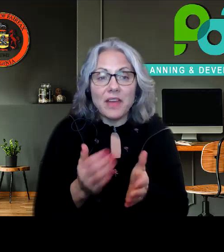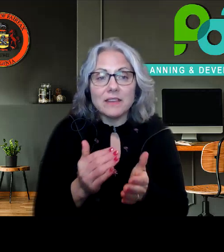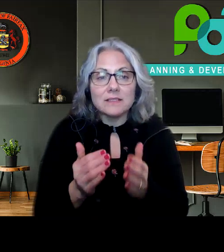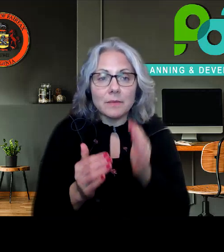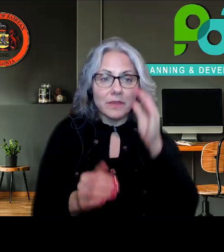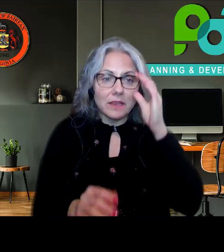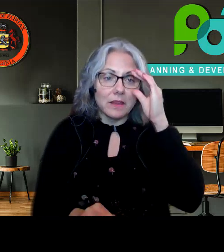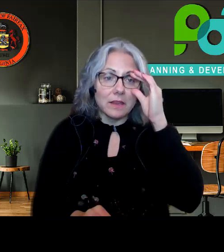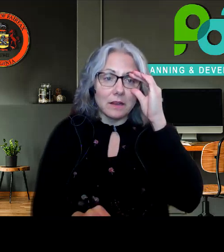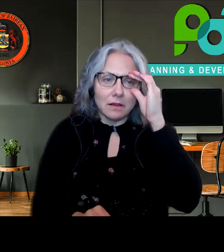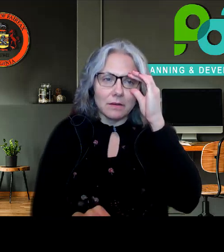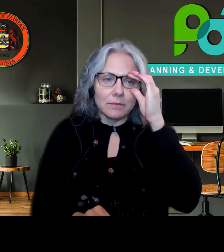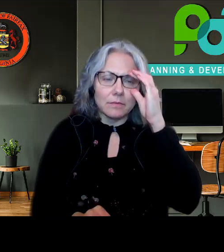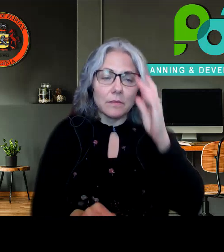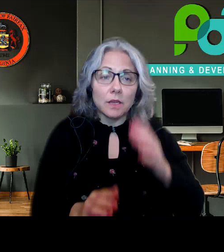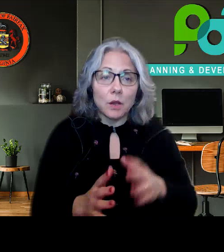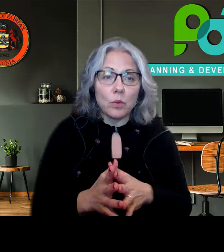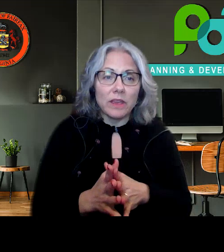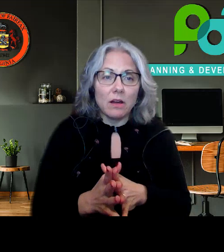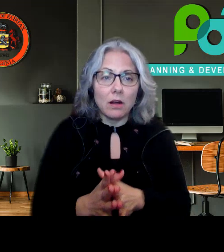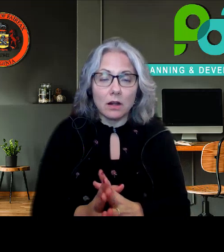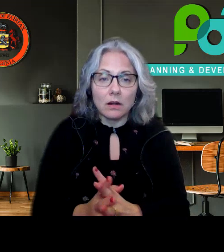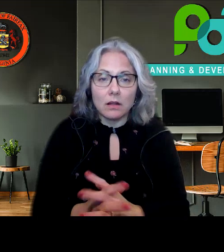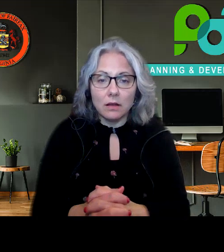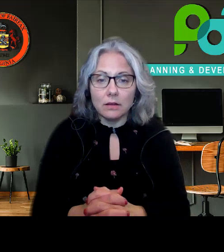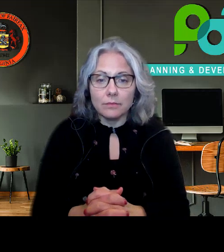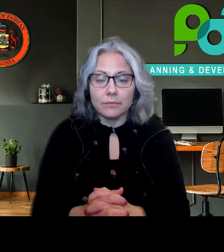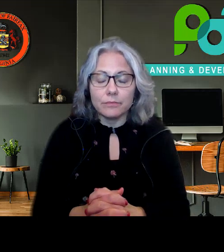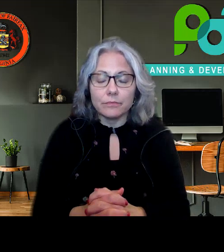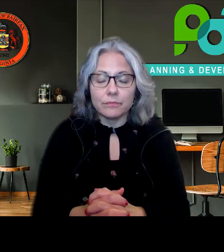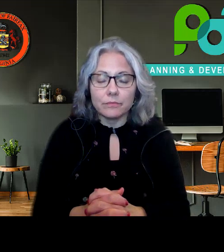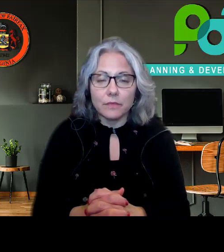Anyway, but that is something that we are